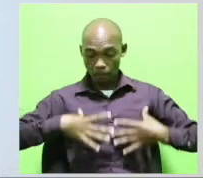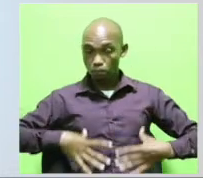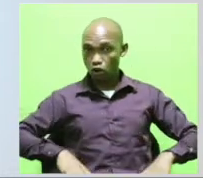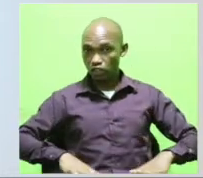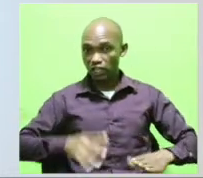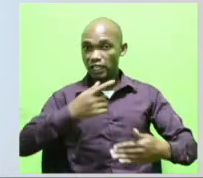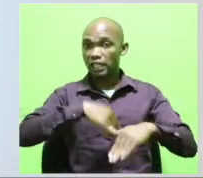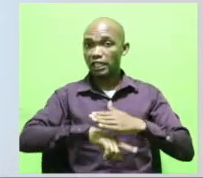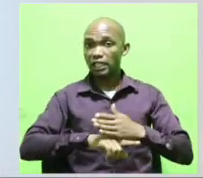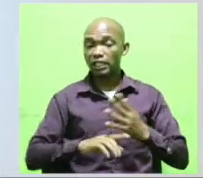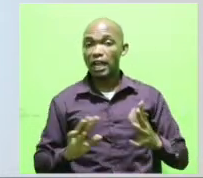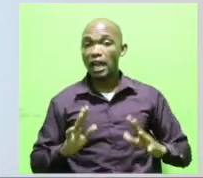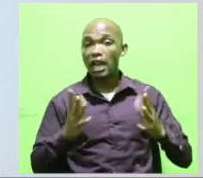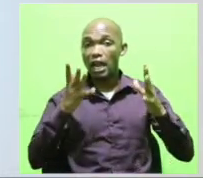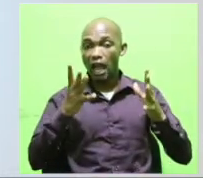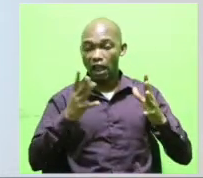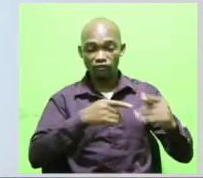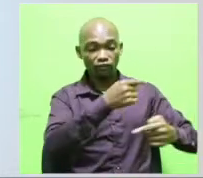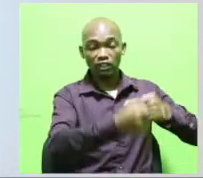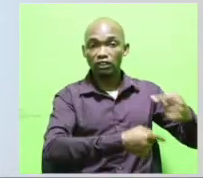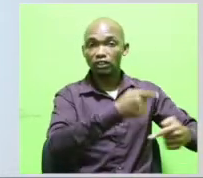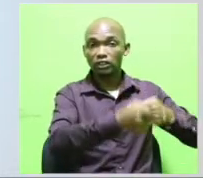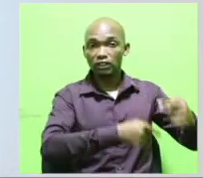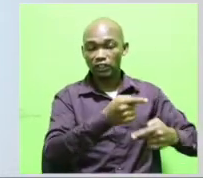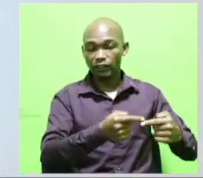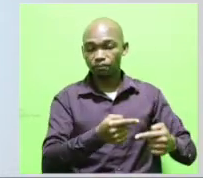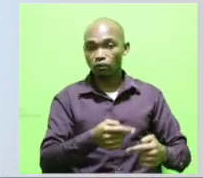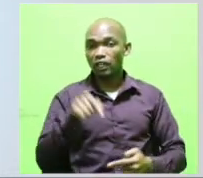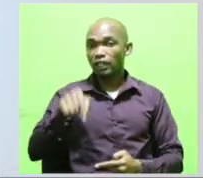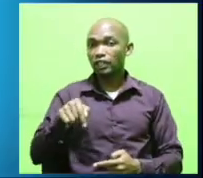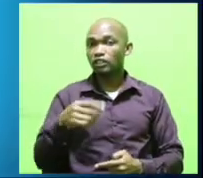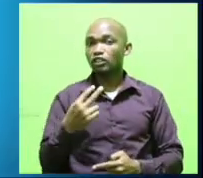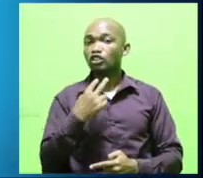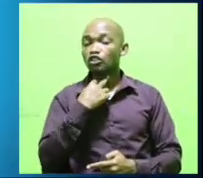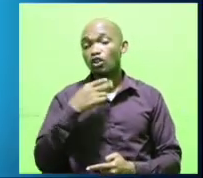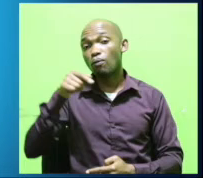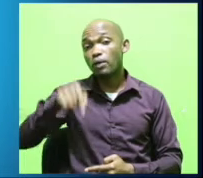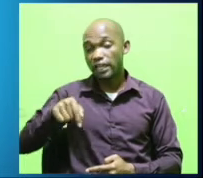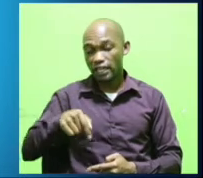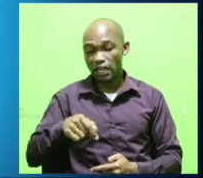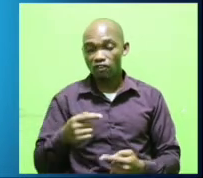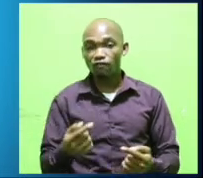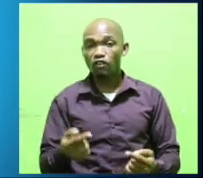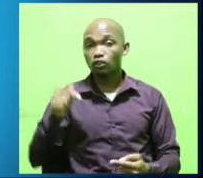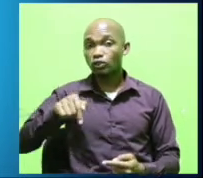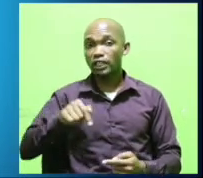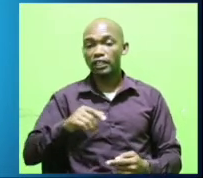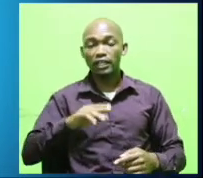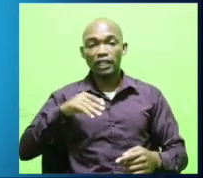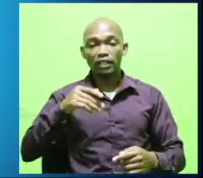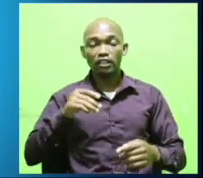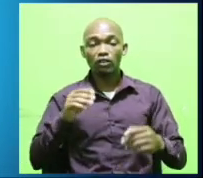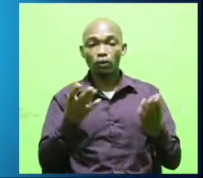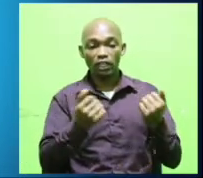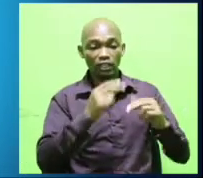bodies, and hence the life will cease to exist. We'll stop here for today. As a reminder,